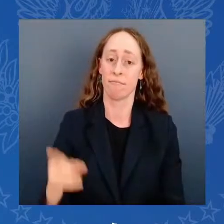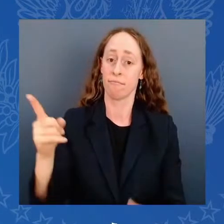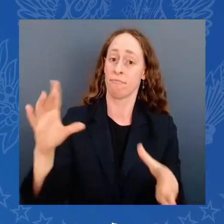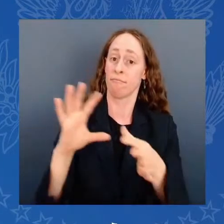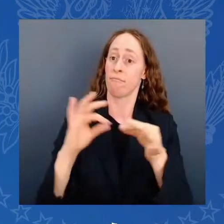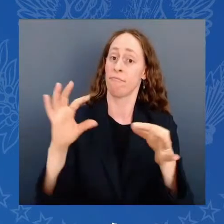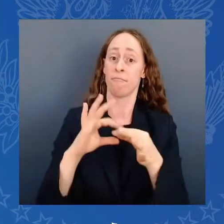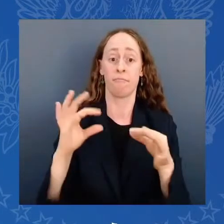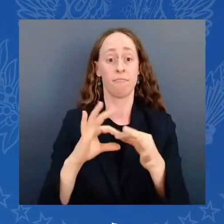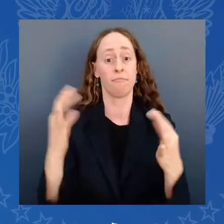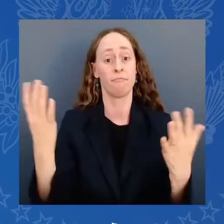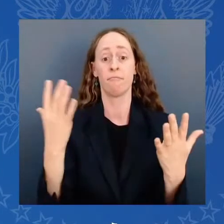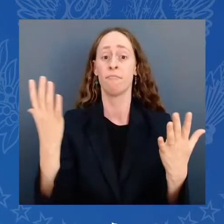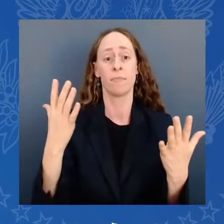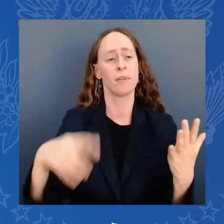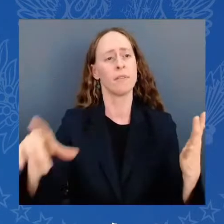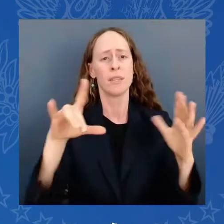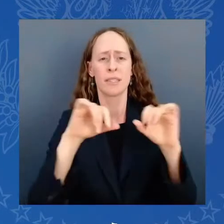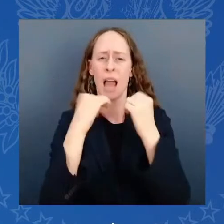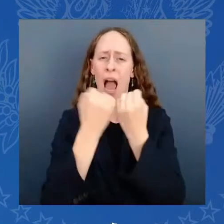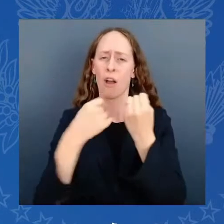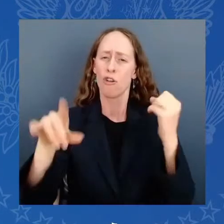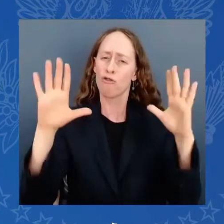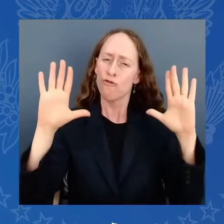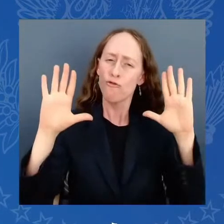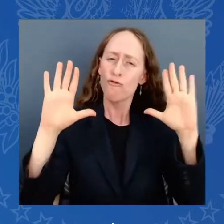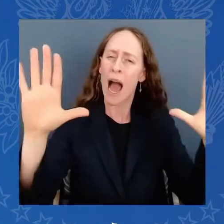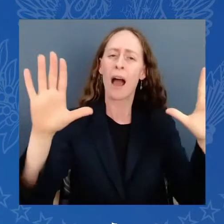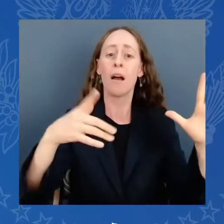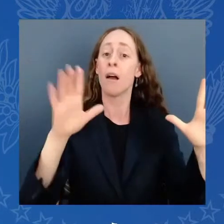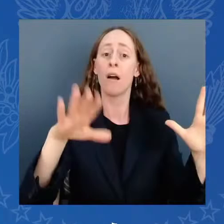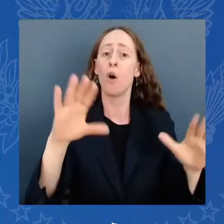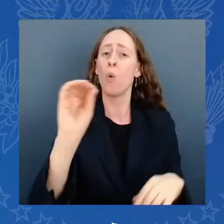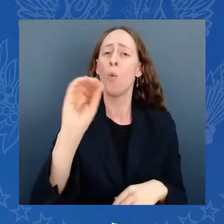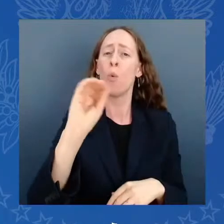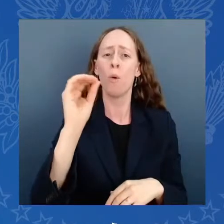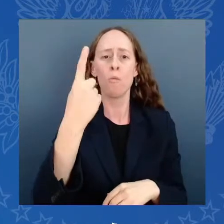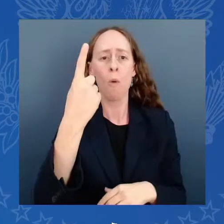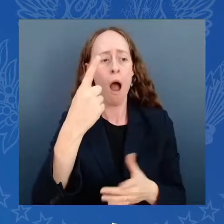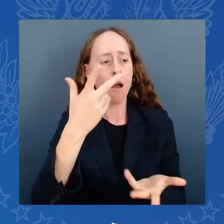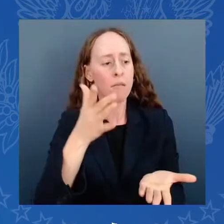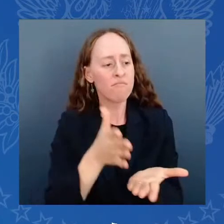no one should be left behind. He'd say,